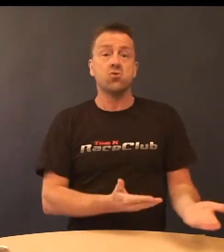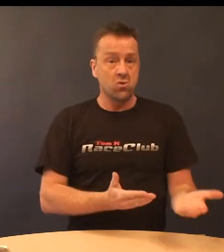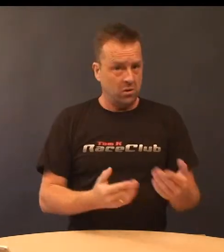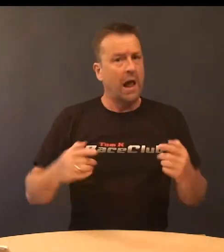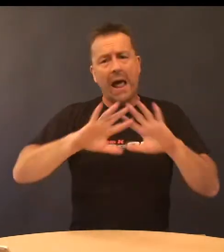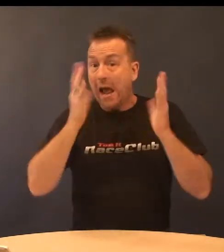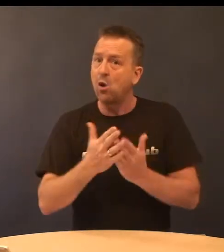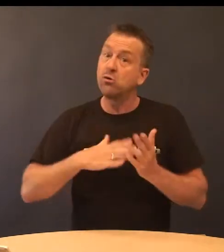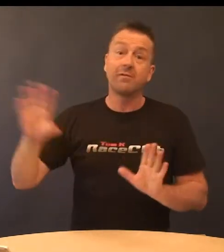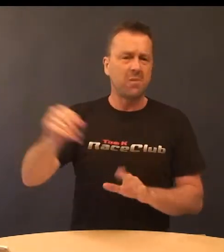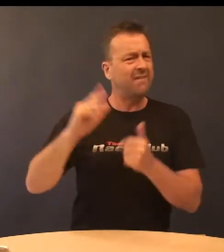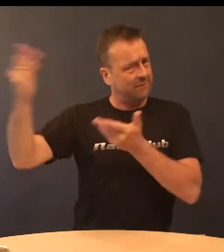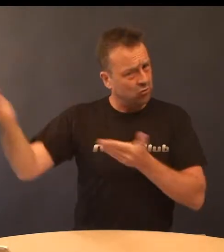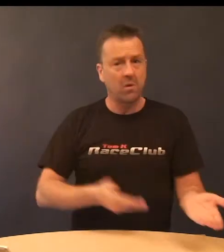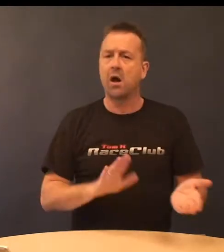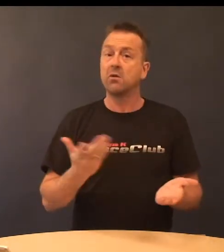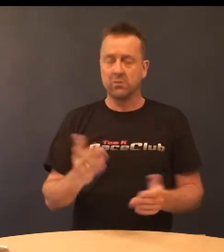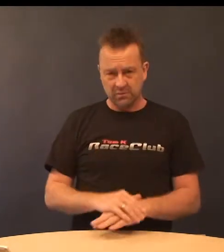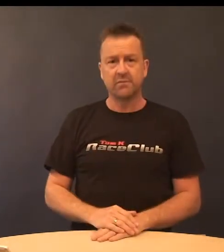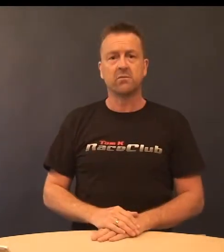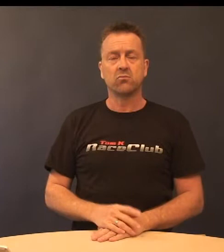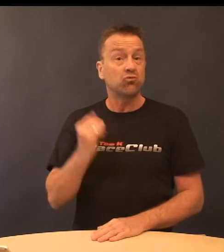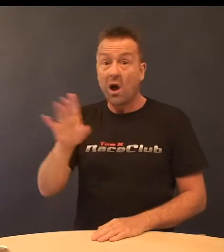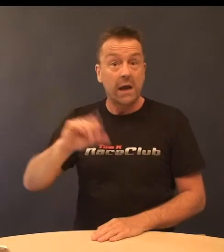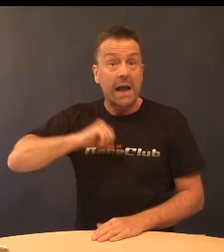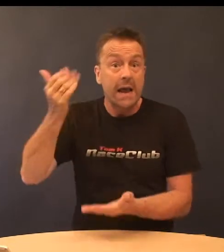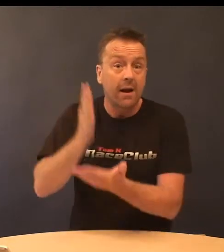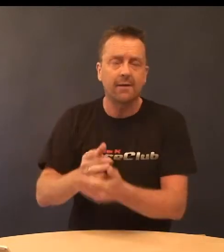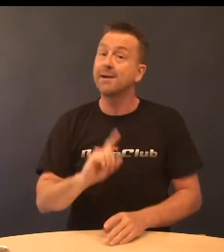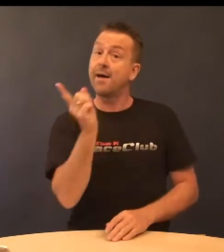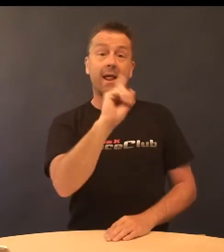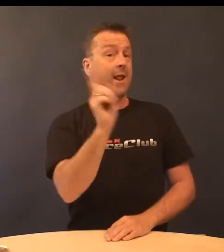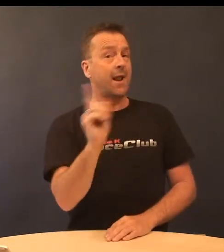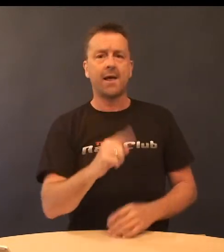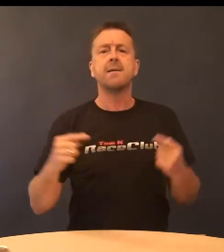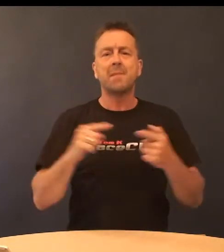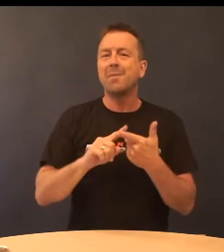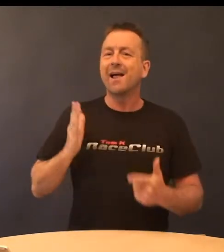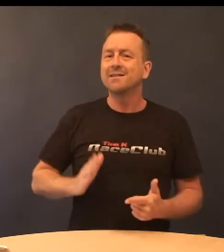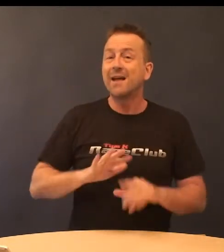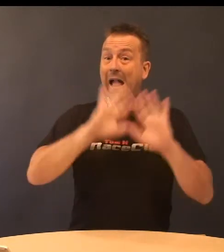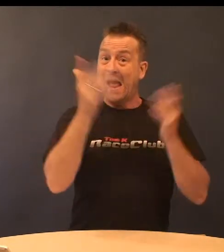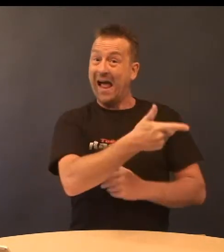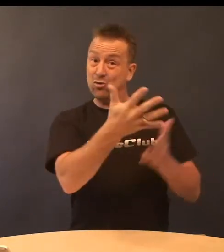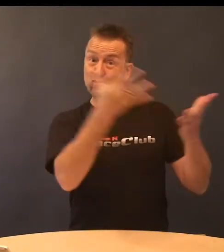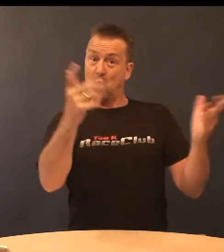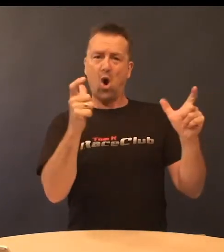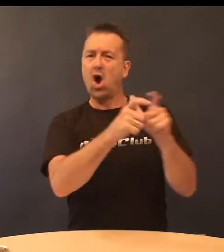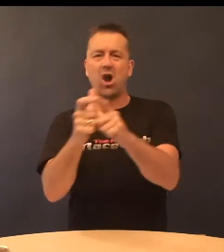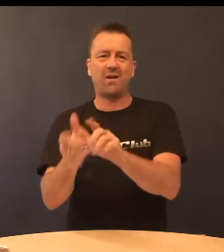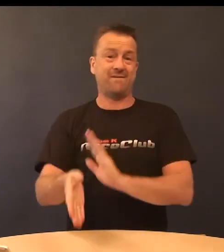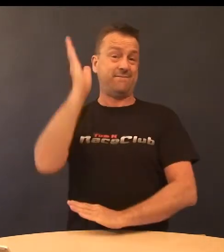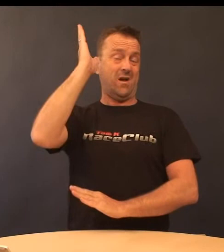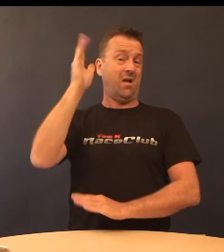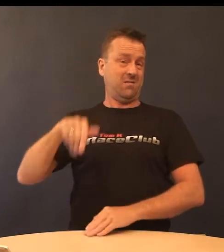wants to come and race can do so. So you don't have exclusivity? No. On the other hand, today all the big teams put their trust